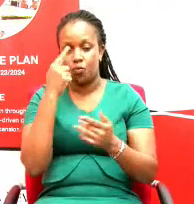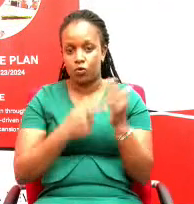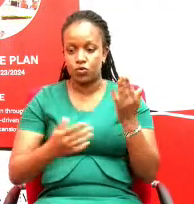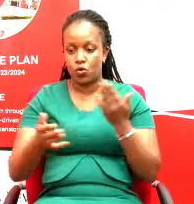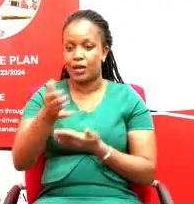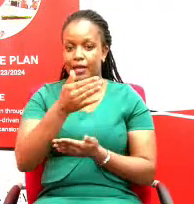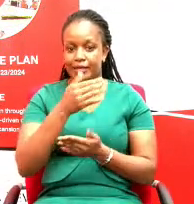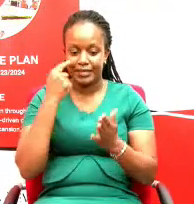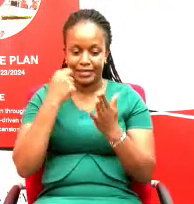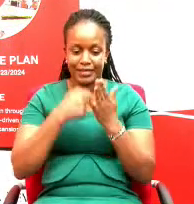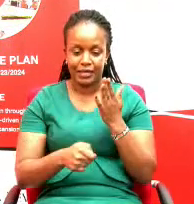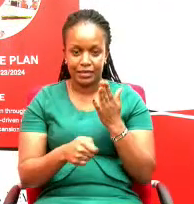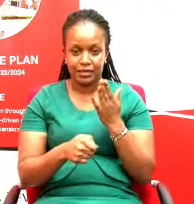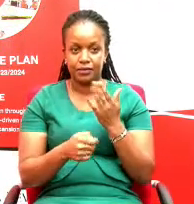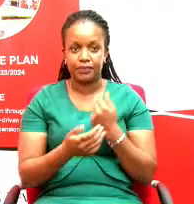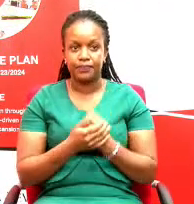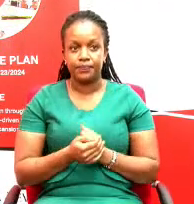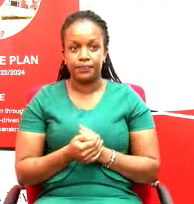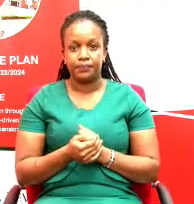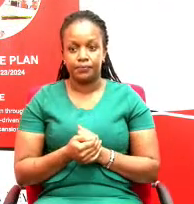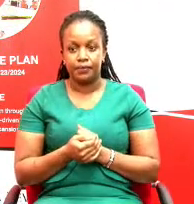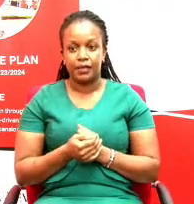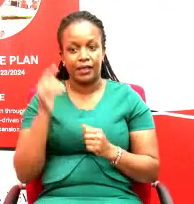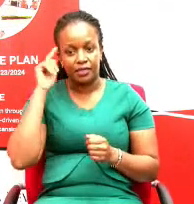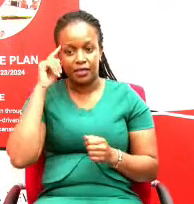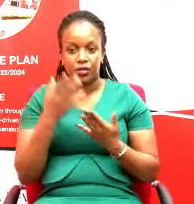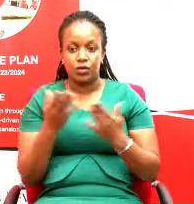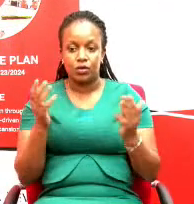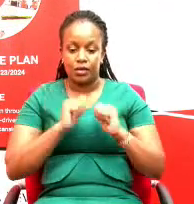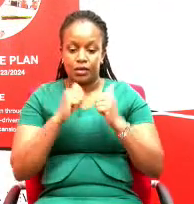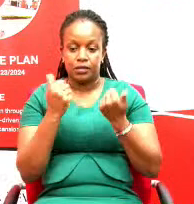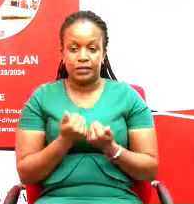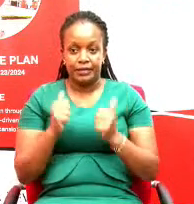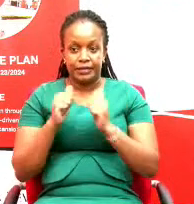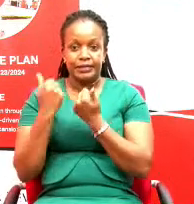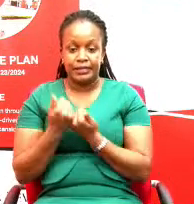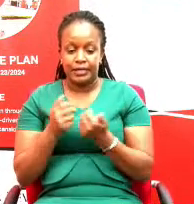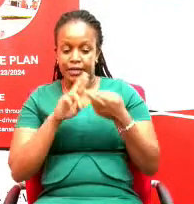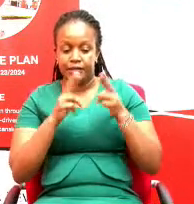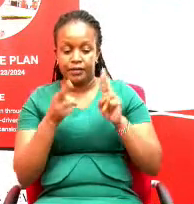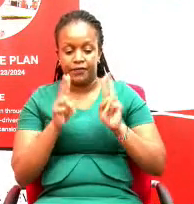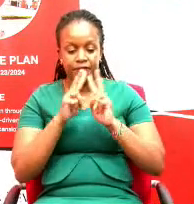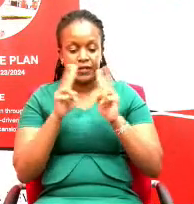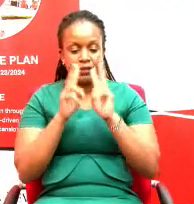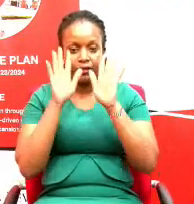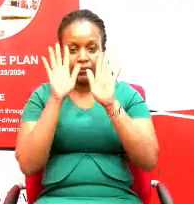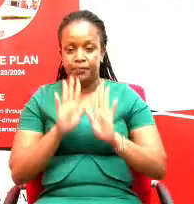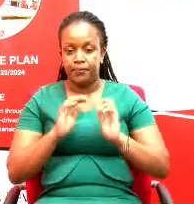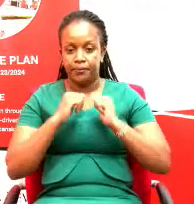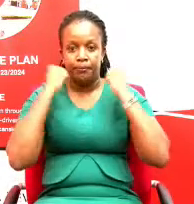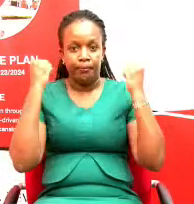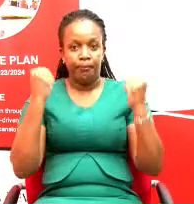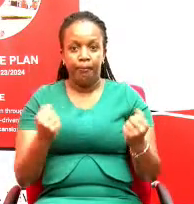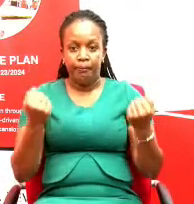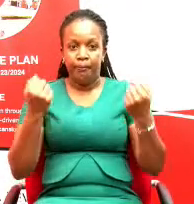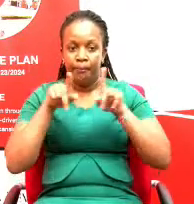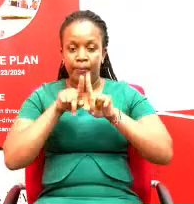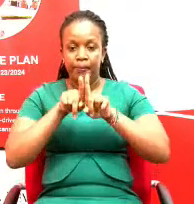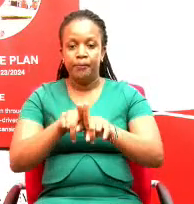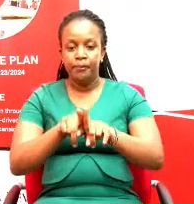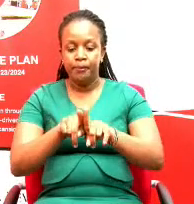or levies on their behalf. I think that agency relationship is important. In order to strengthen compliance and